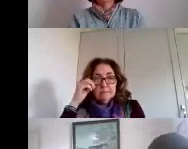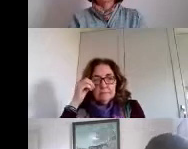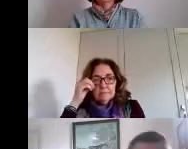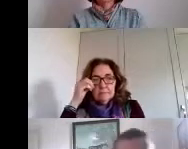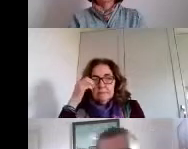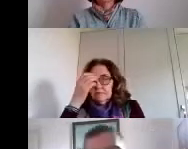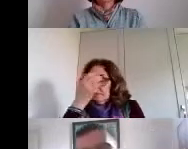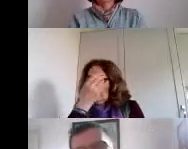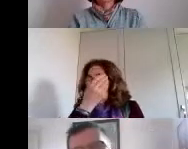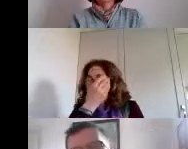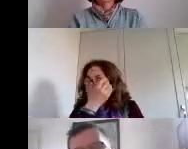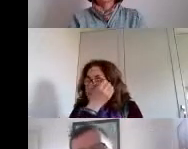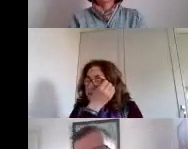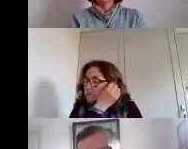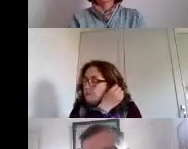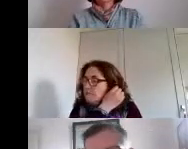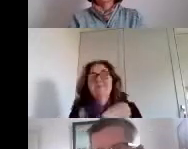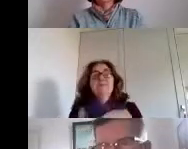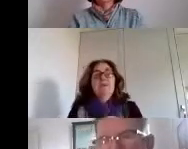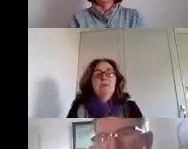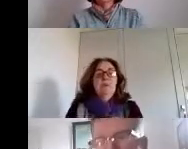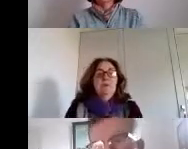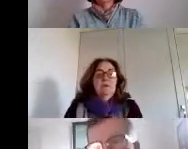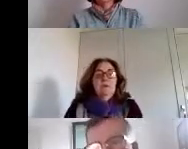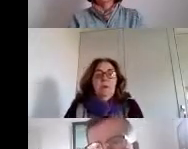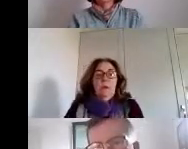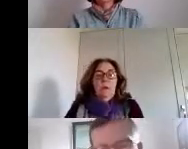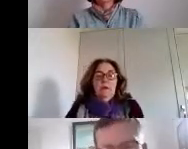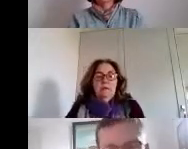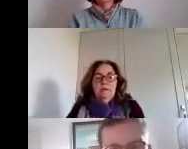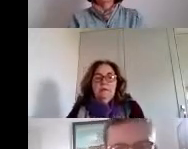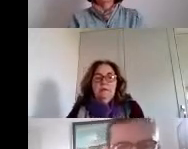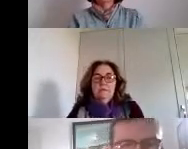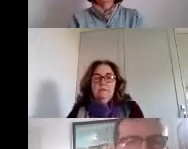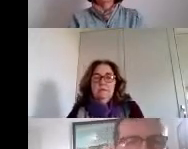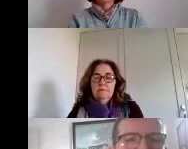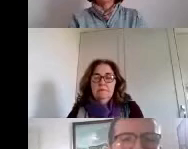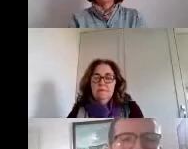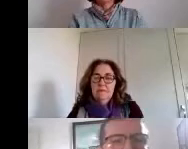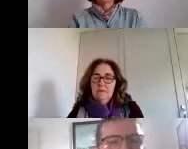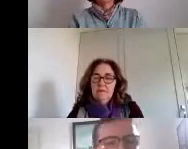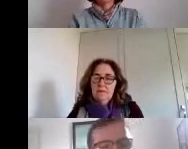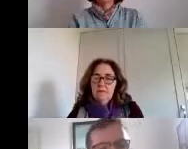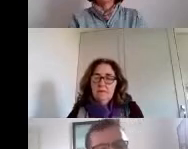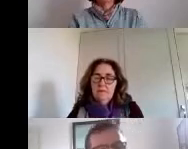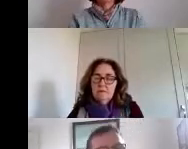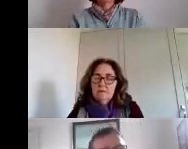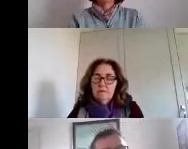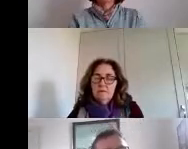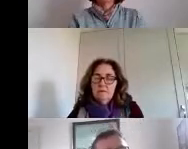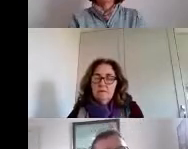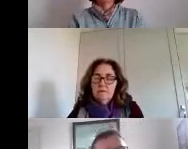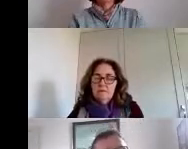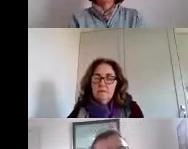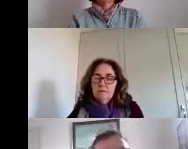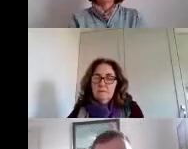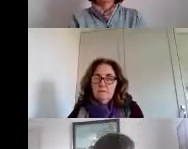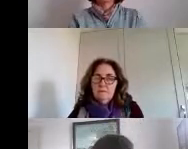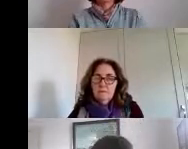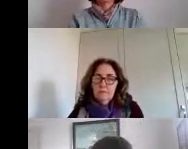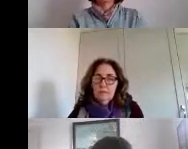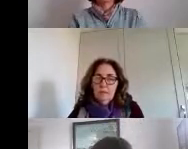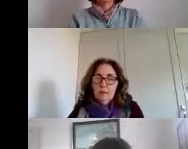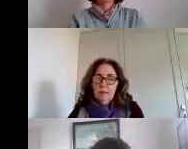So further development. So during 2021, we were delighted to join the virtual Kilt Walk for the first time as a